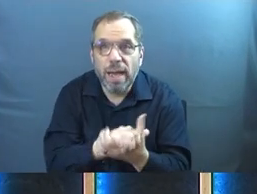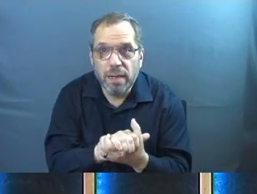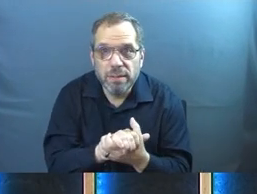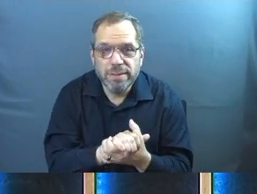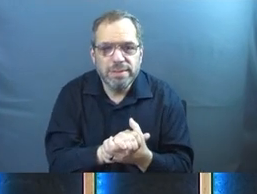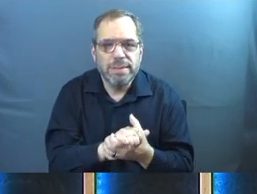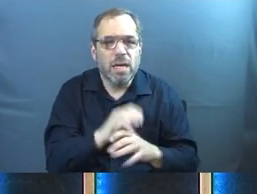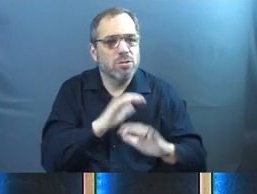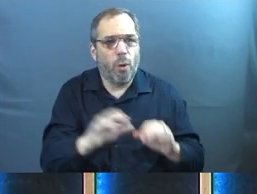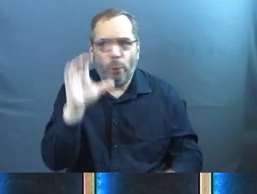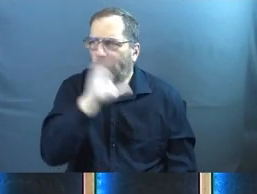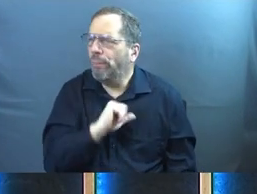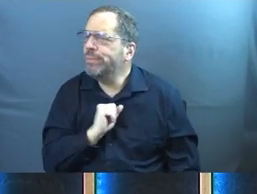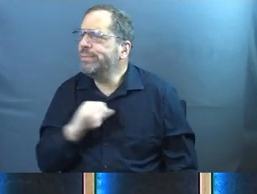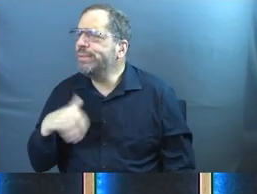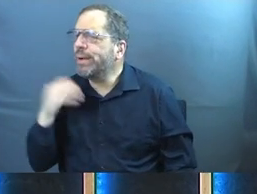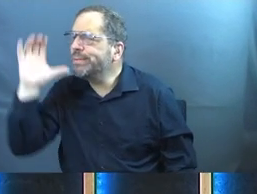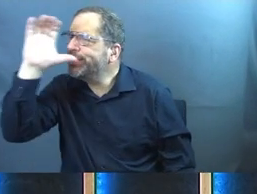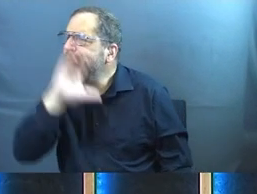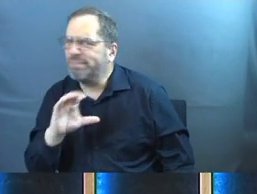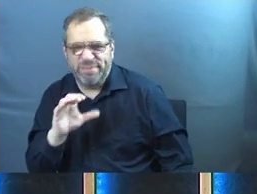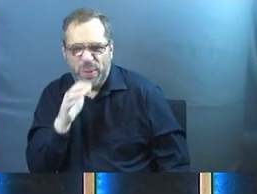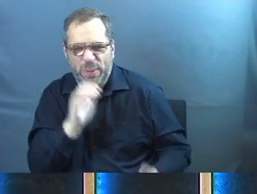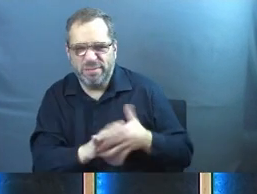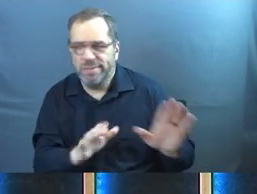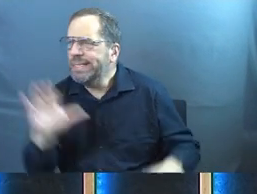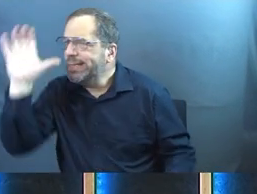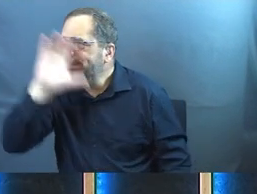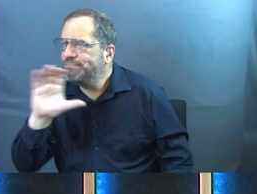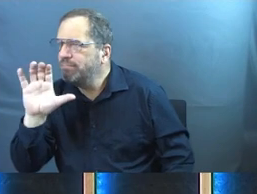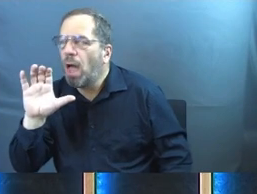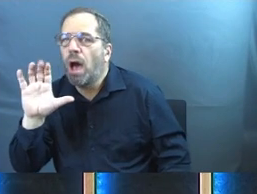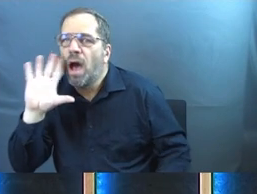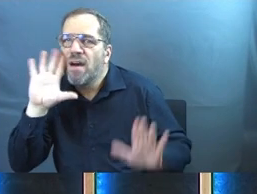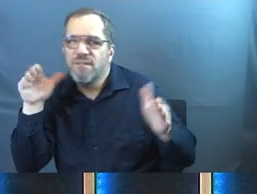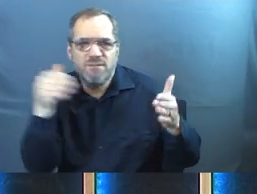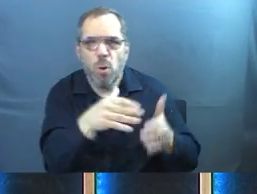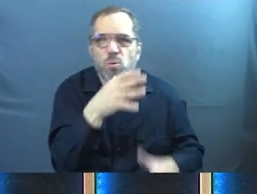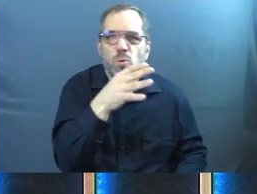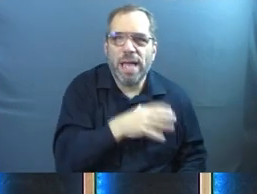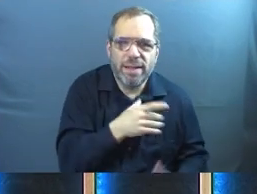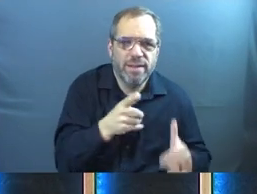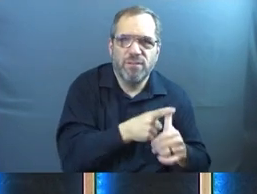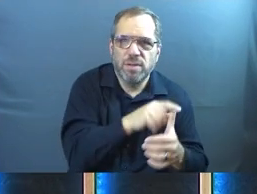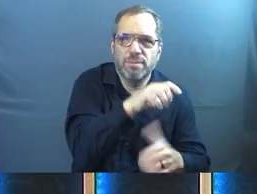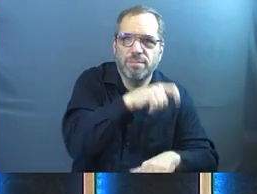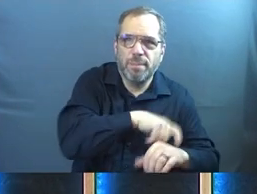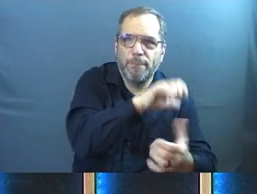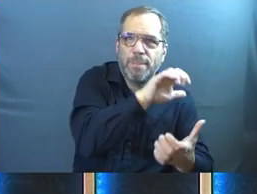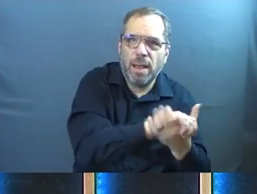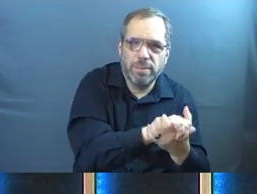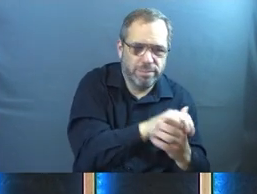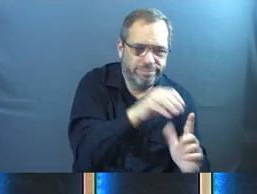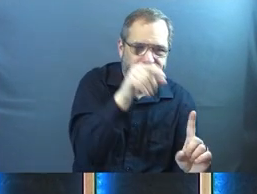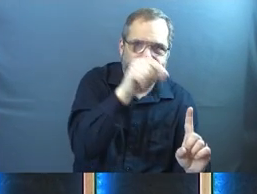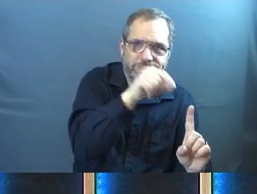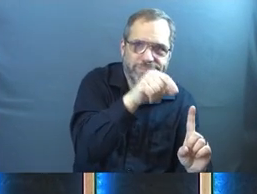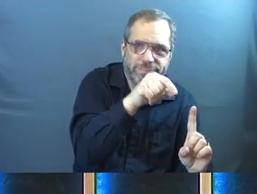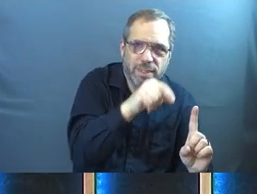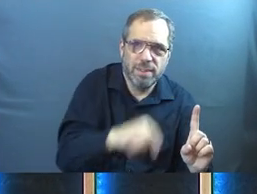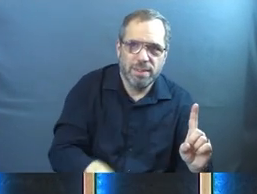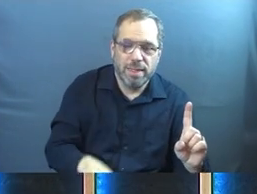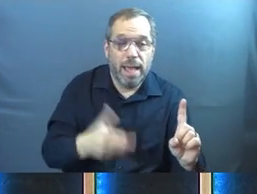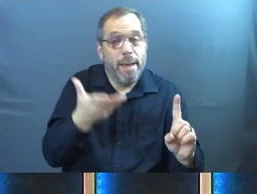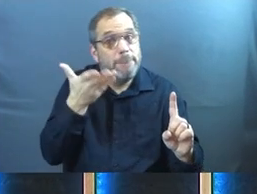says, don't go looking someplace else. How about you focus on the lady that you married?